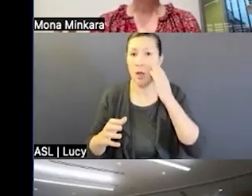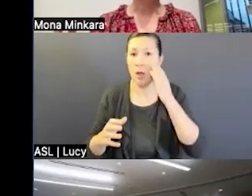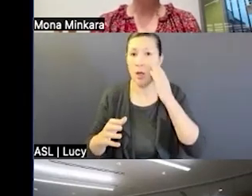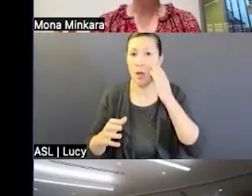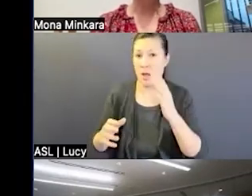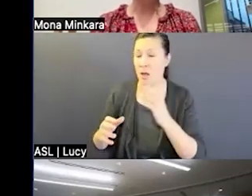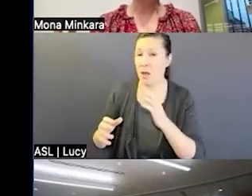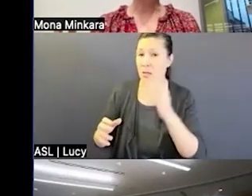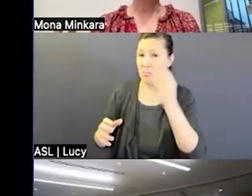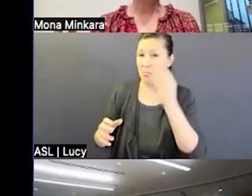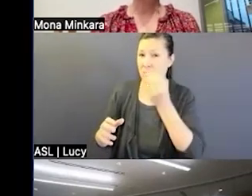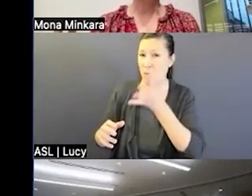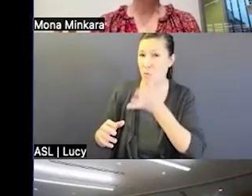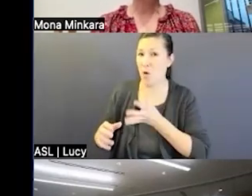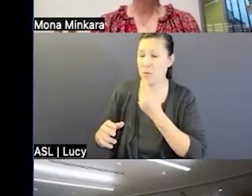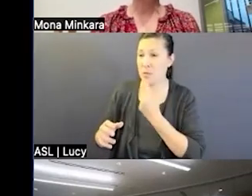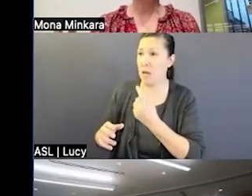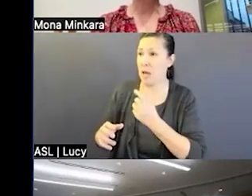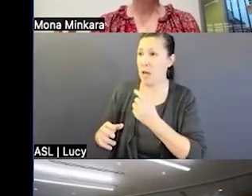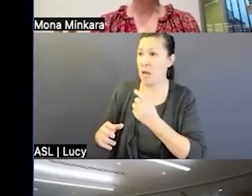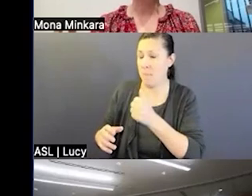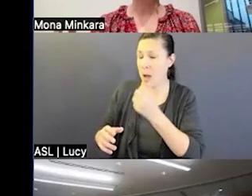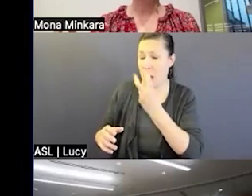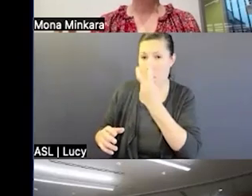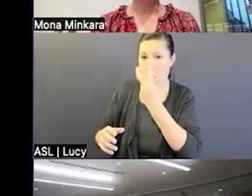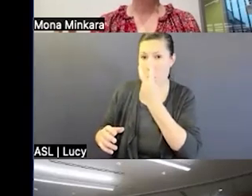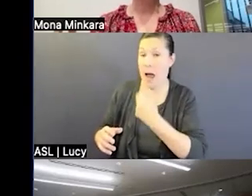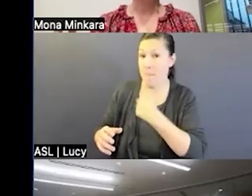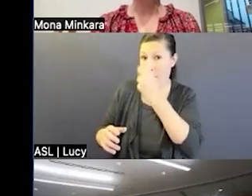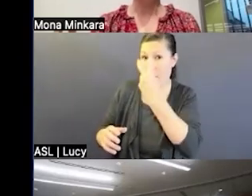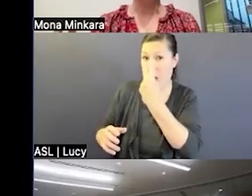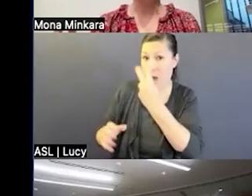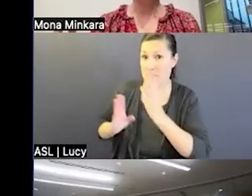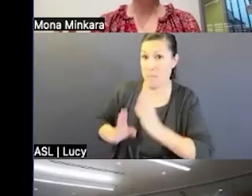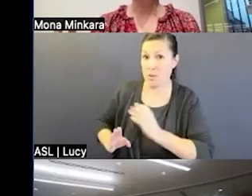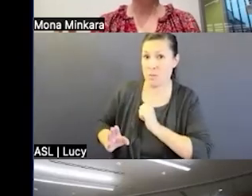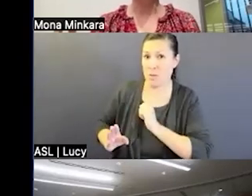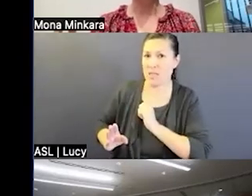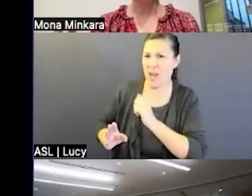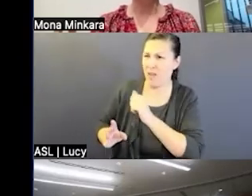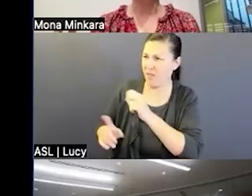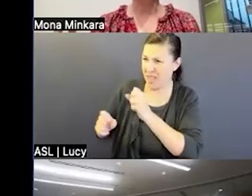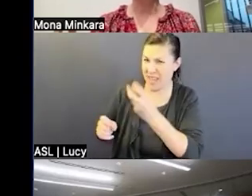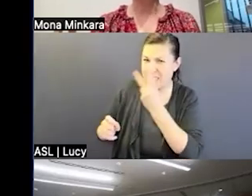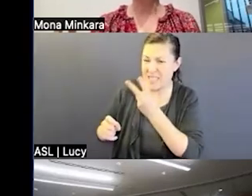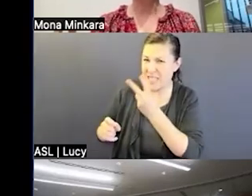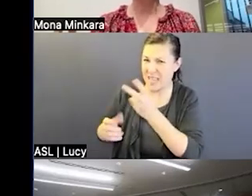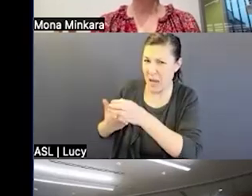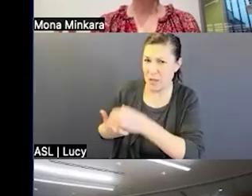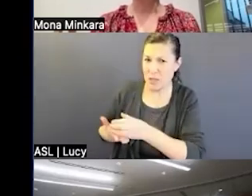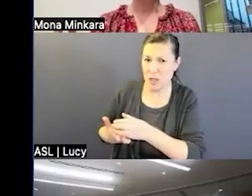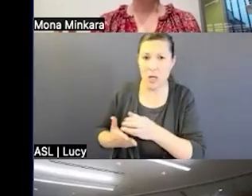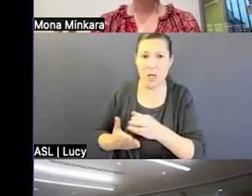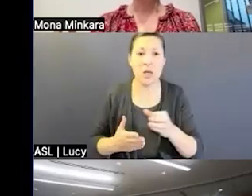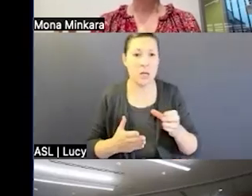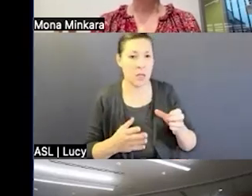the images? Yes, I have a client right now who's blind. She has moderate intellectual disabilities and she's blind.